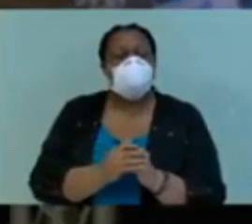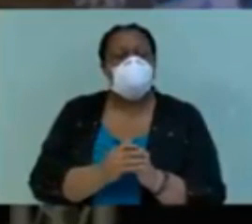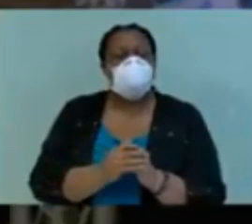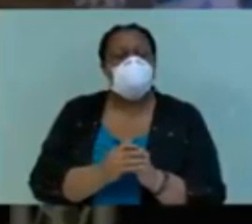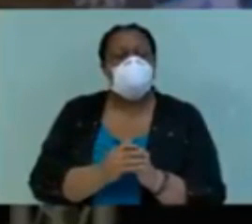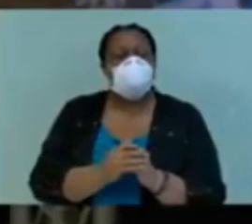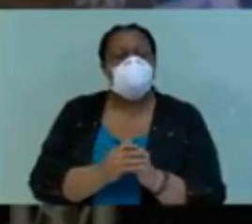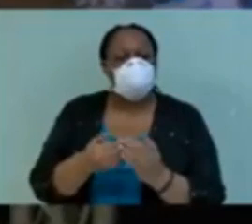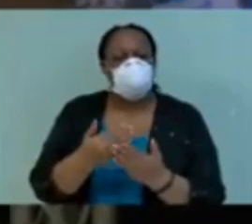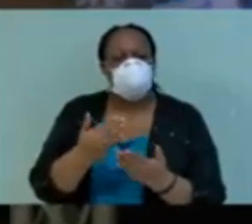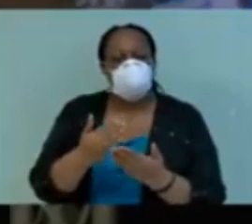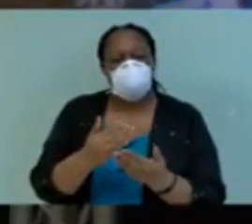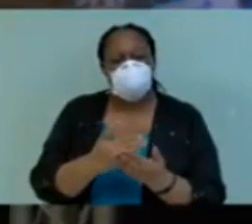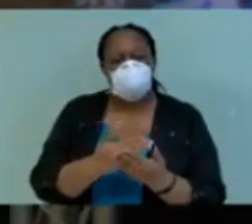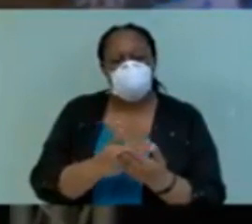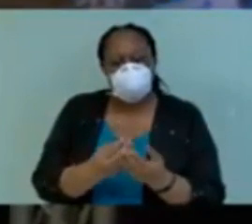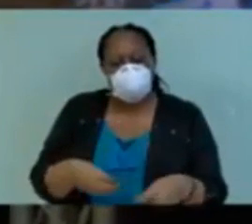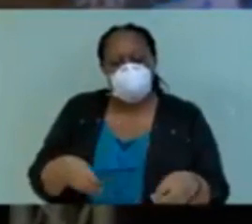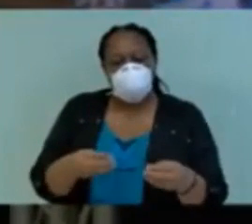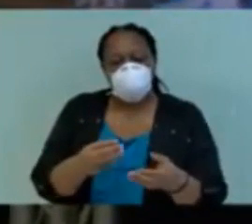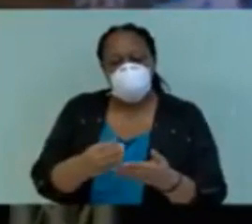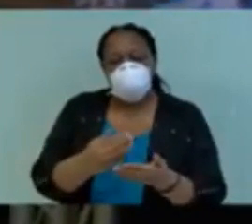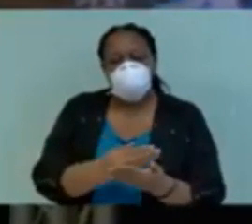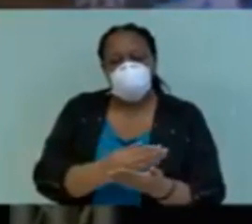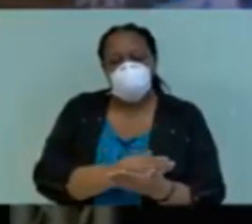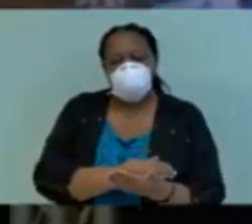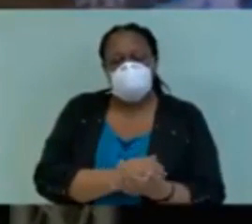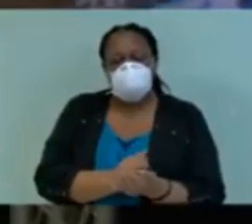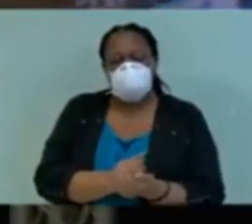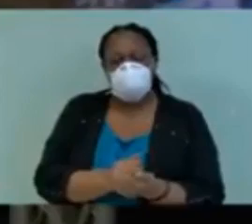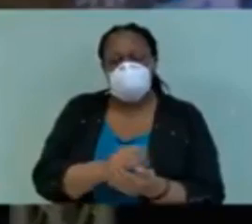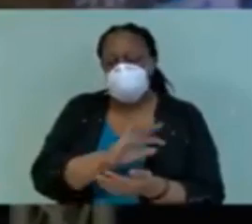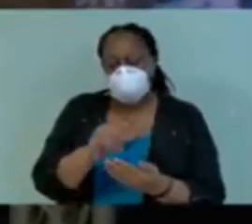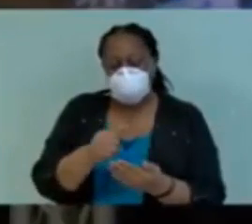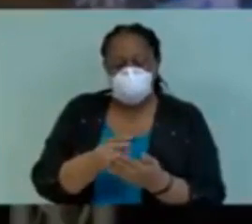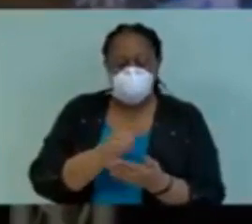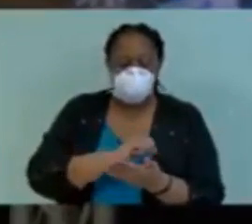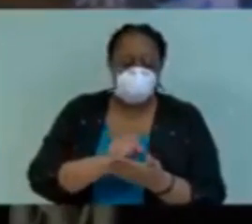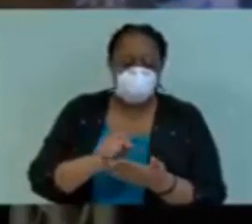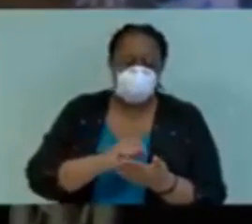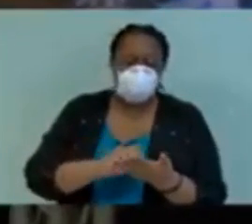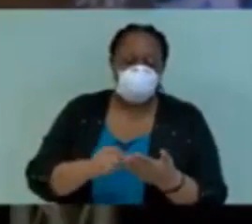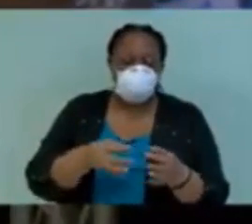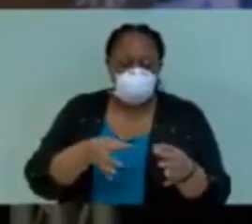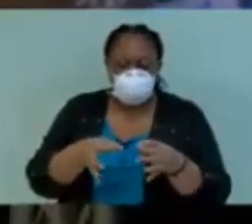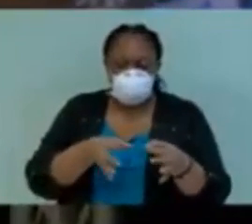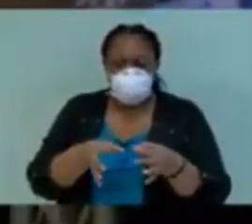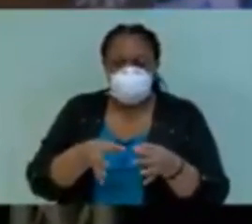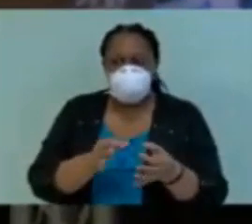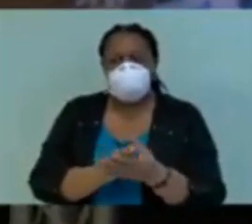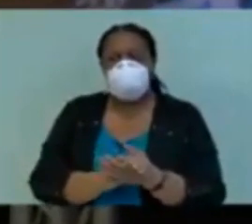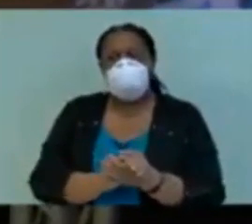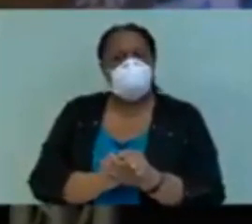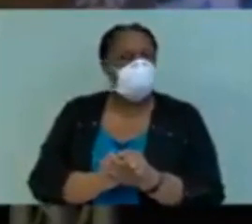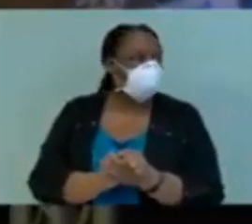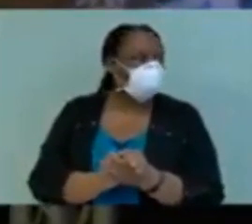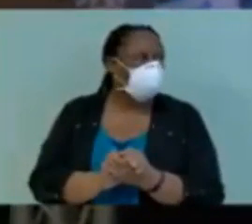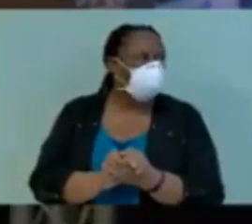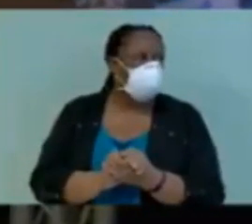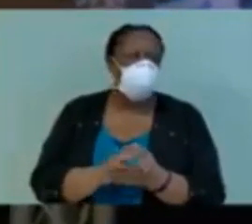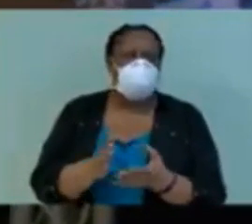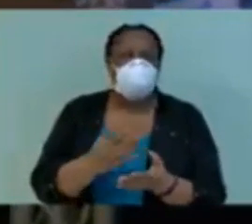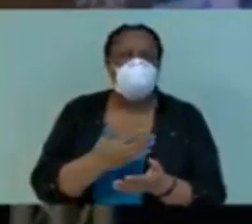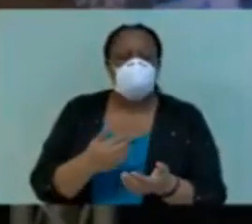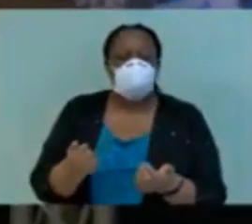like all other essential institutions and groups who have been in the forefront in ensuring that our